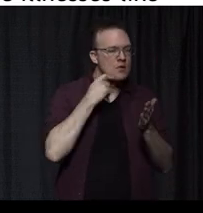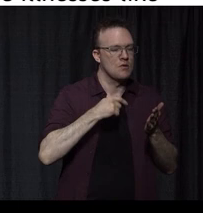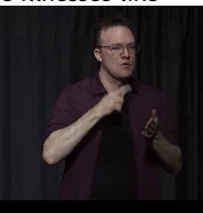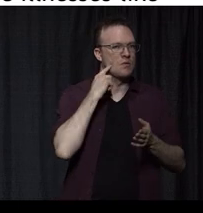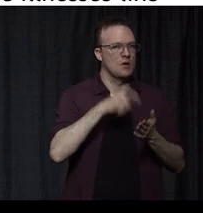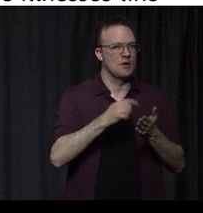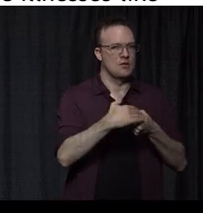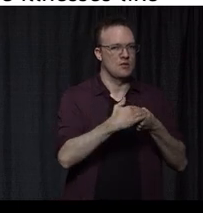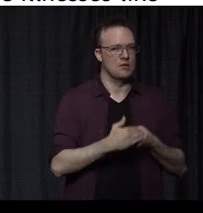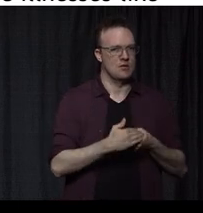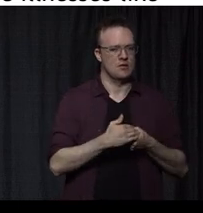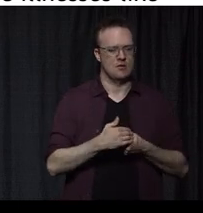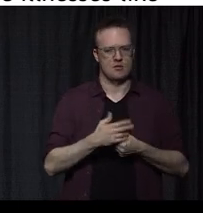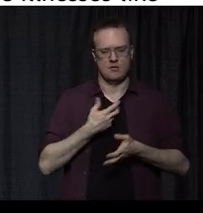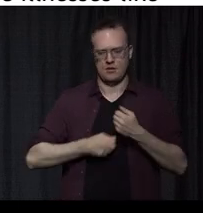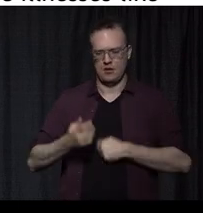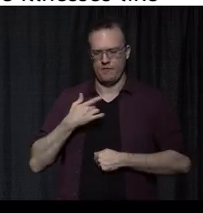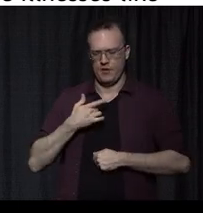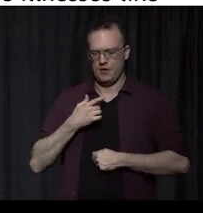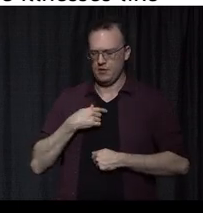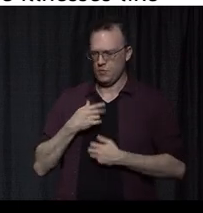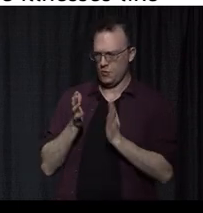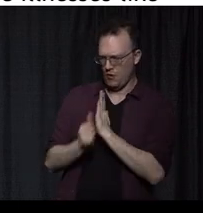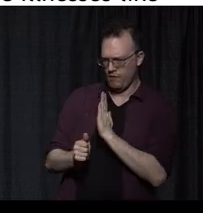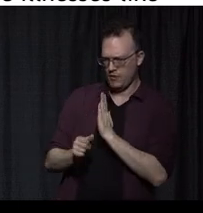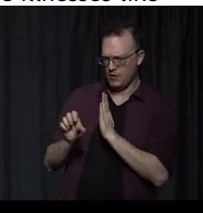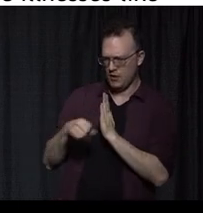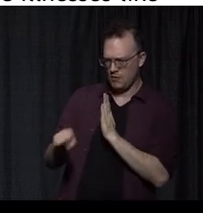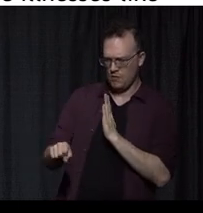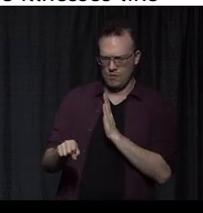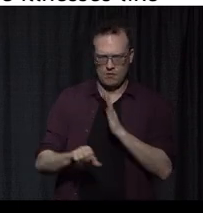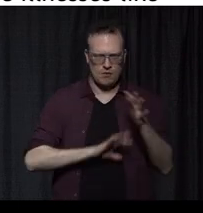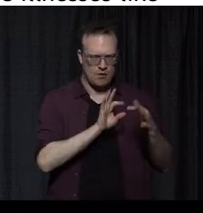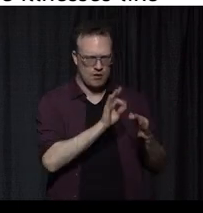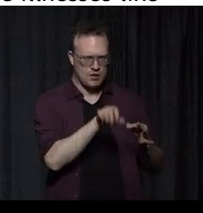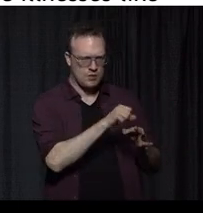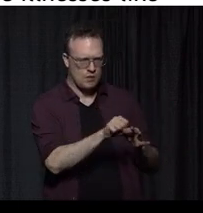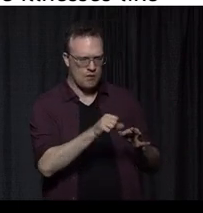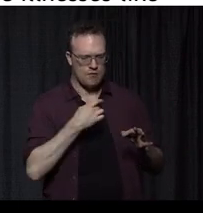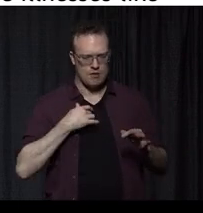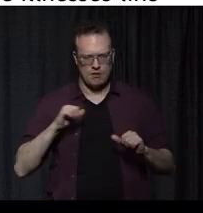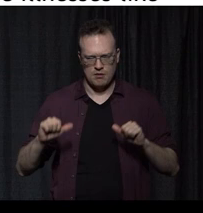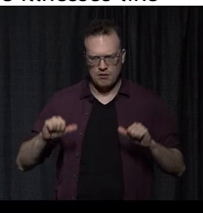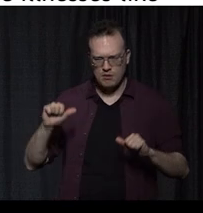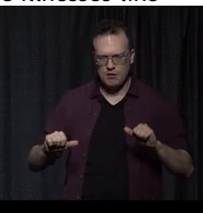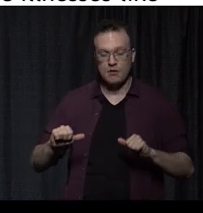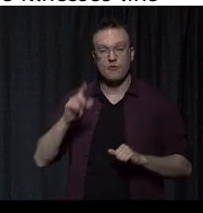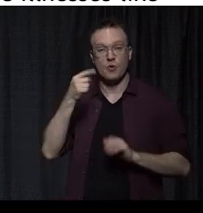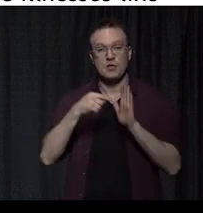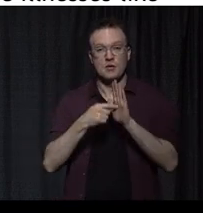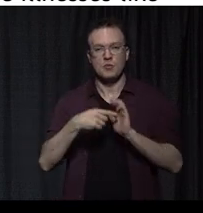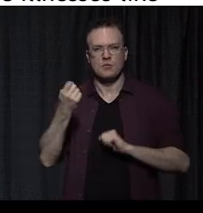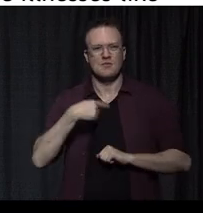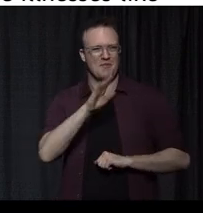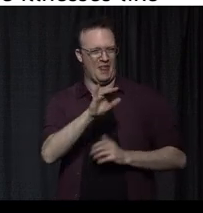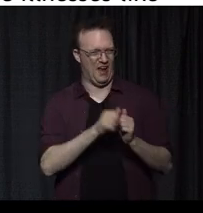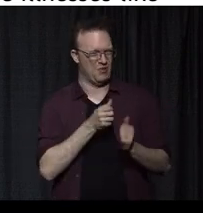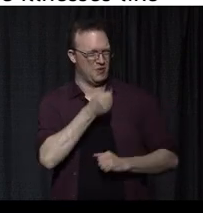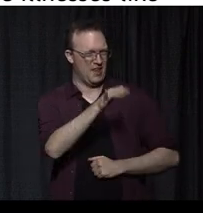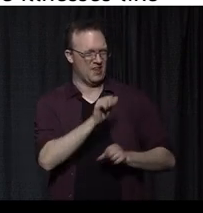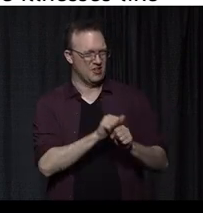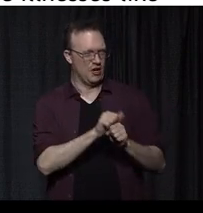capabilities, my confidence, and sense of belonging. Being asked questions like, how'd you get this